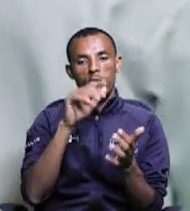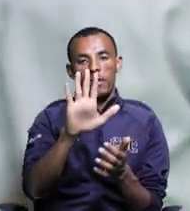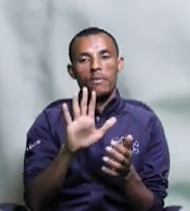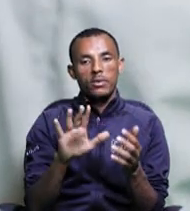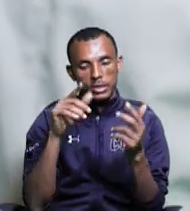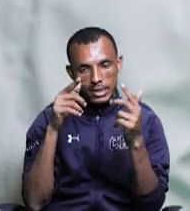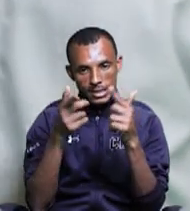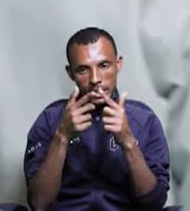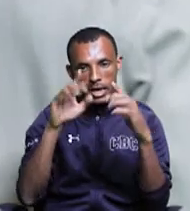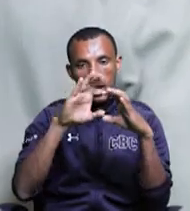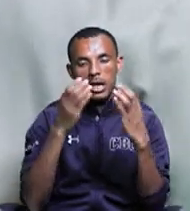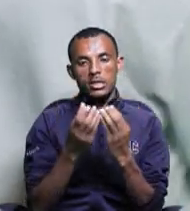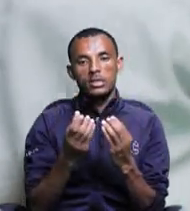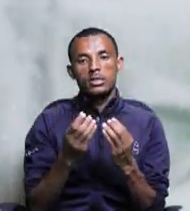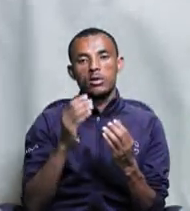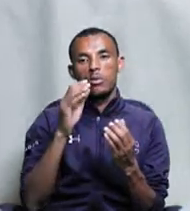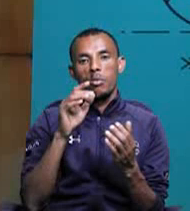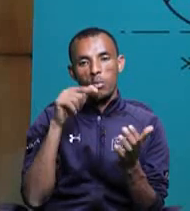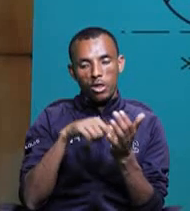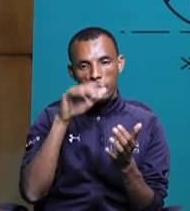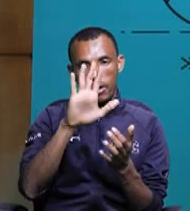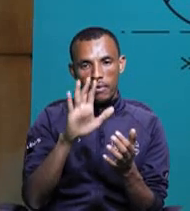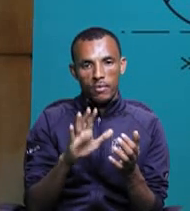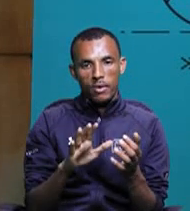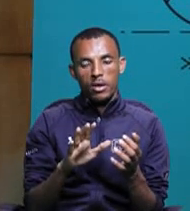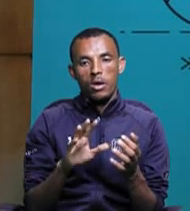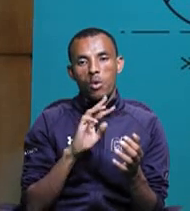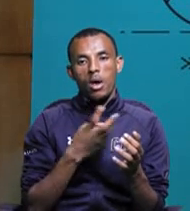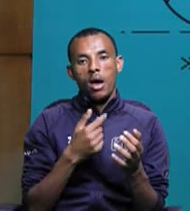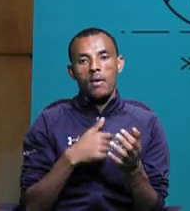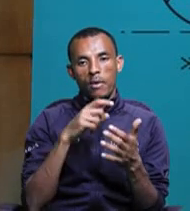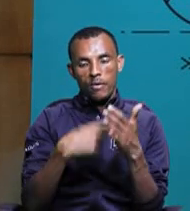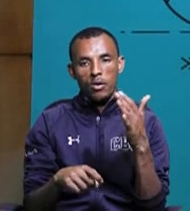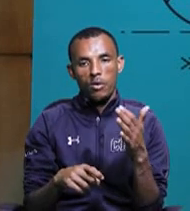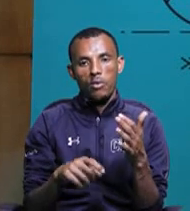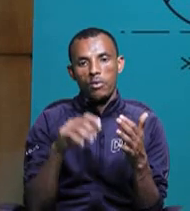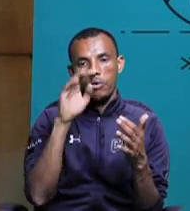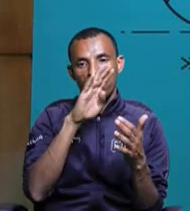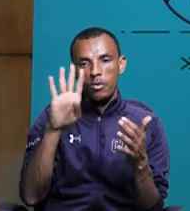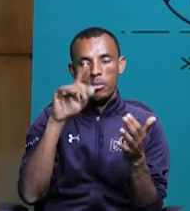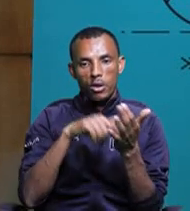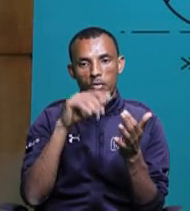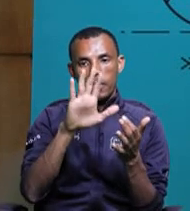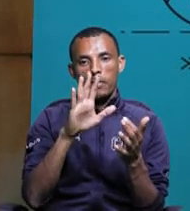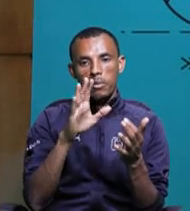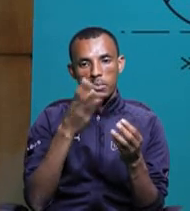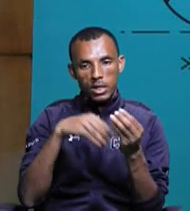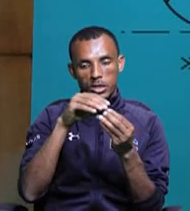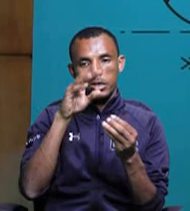Second class, 0.5 when it was reduced, we'll have a value 54.5 to